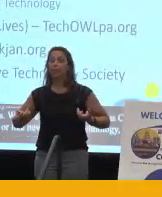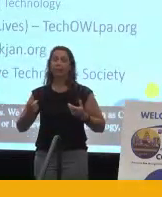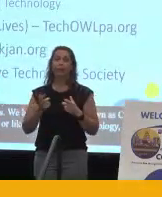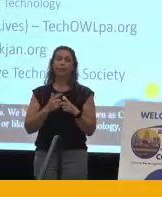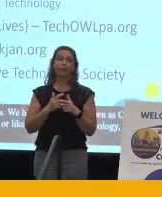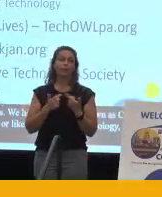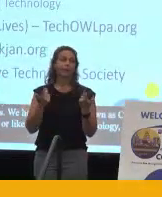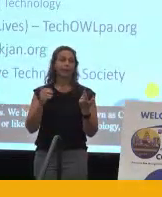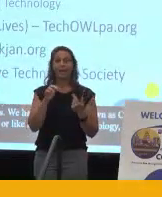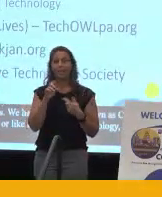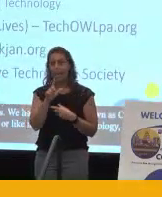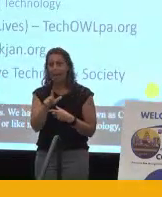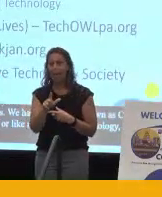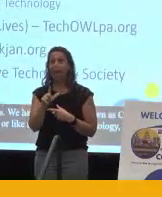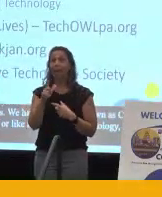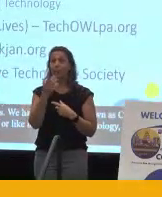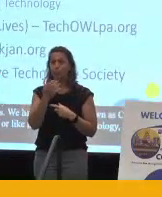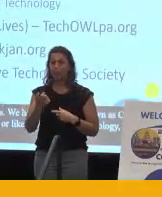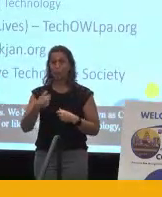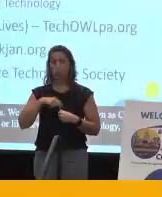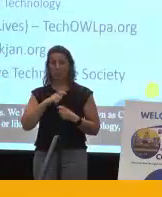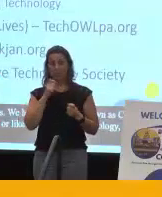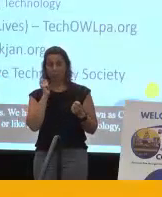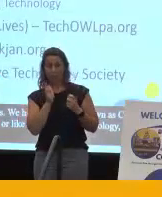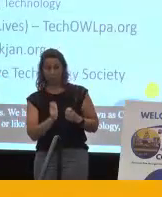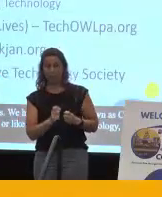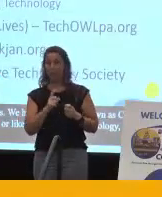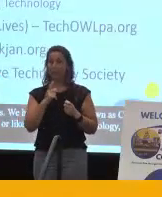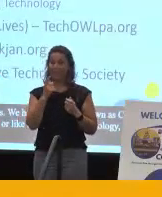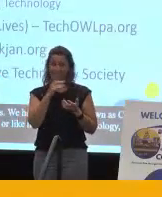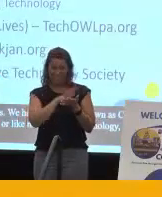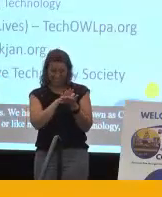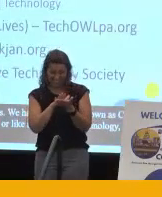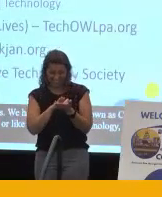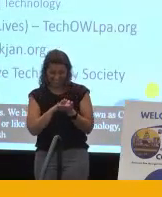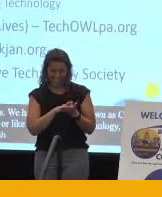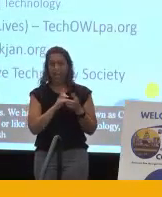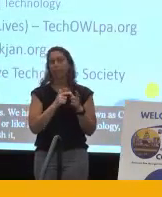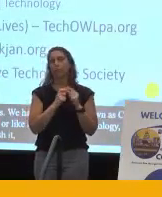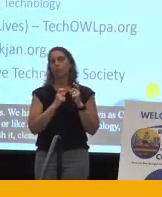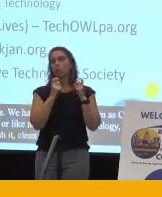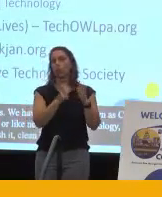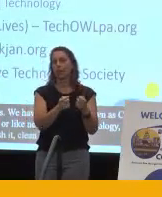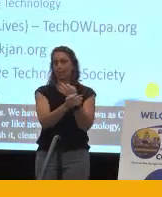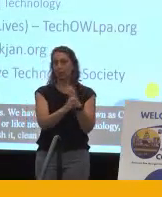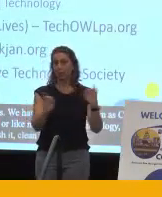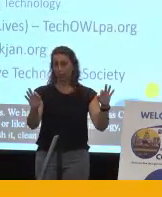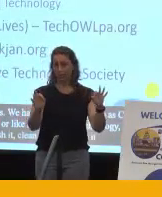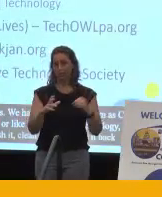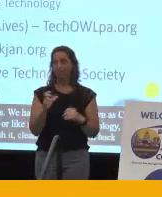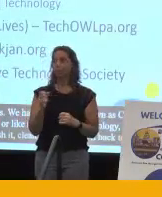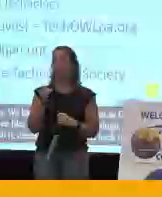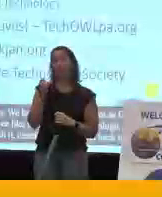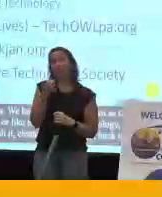ADL equipment, we refurbish it, we clean it, and we donate it back out into the community free of charge. So sometimes if you have an individual that